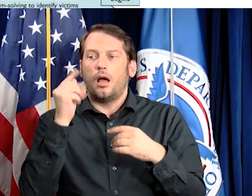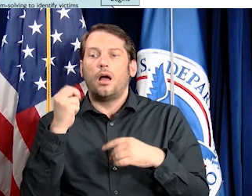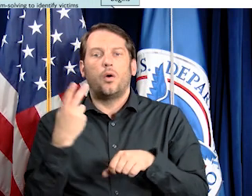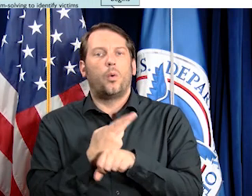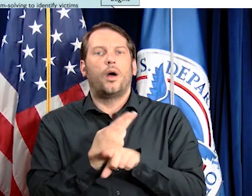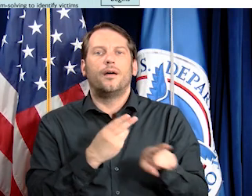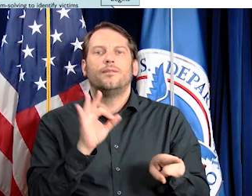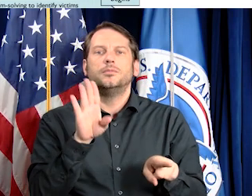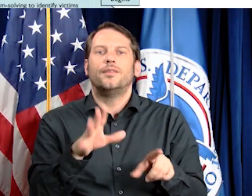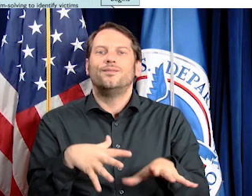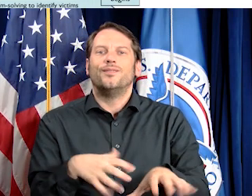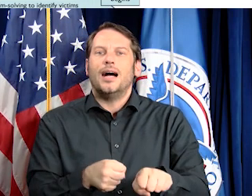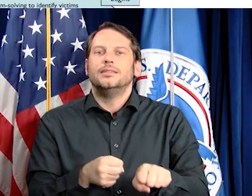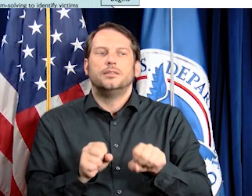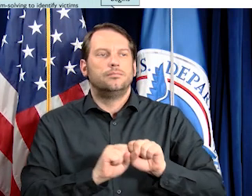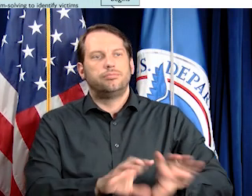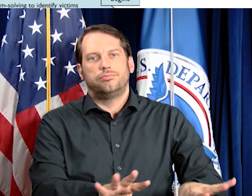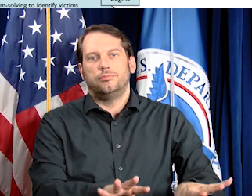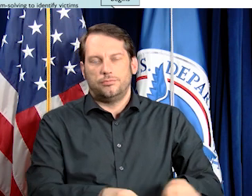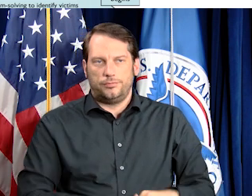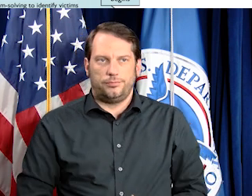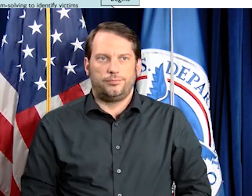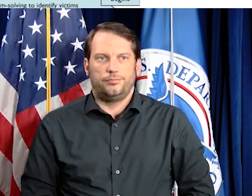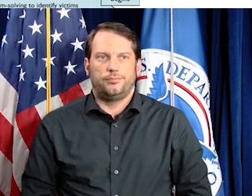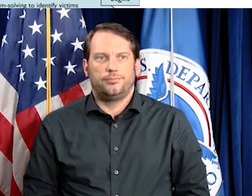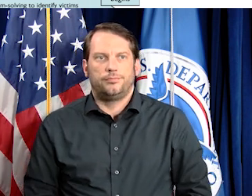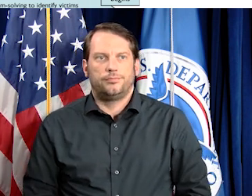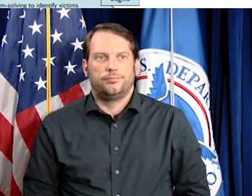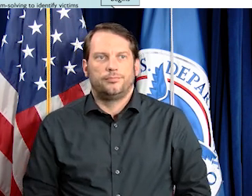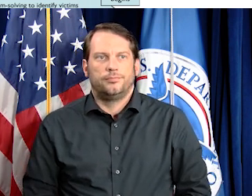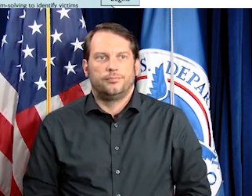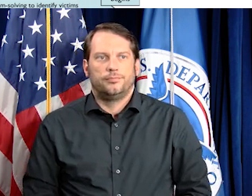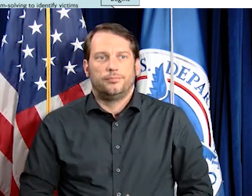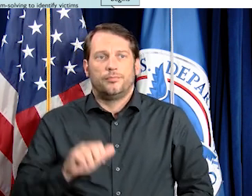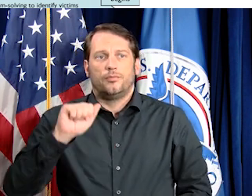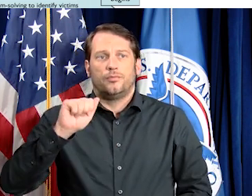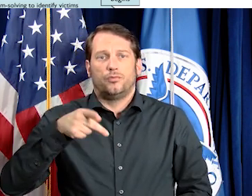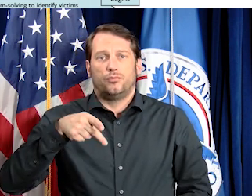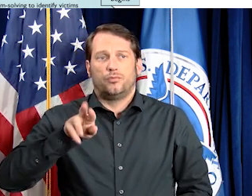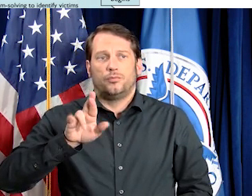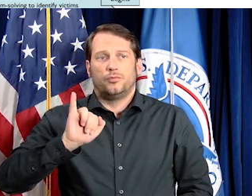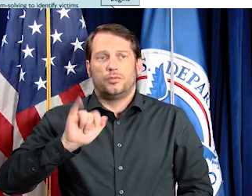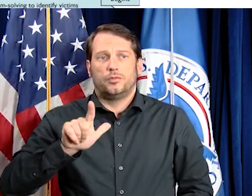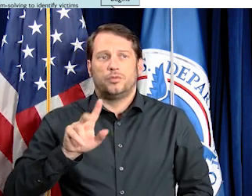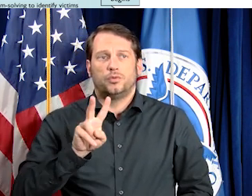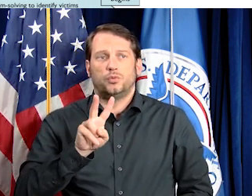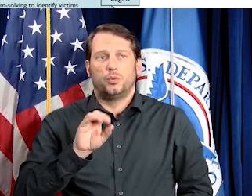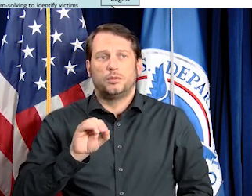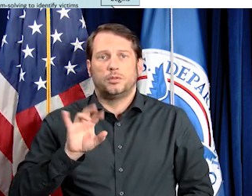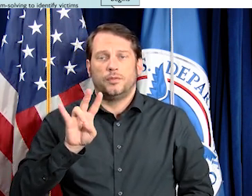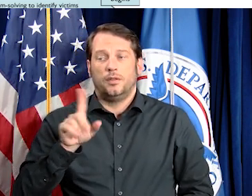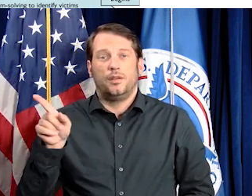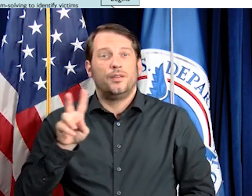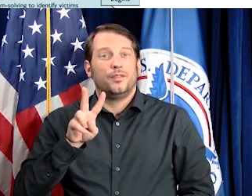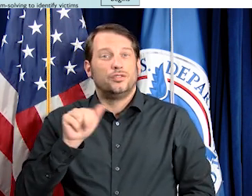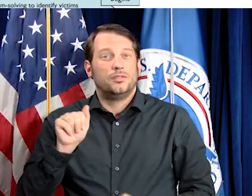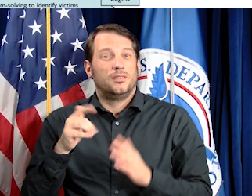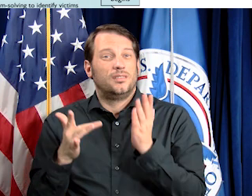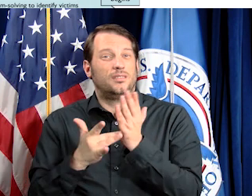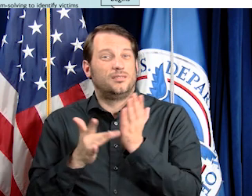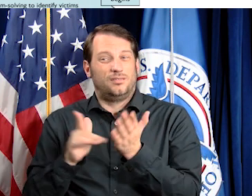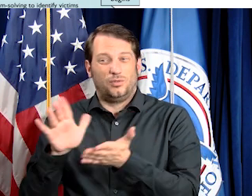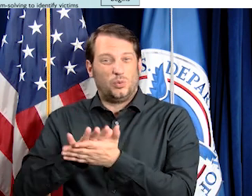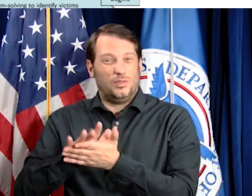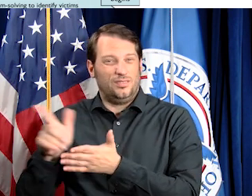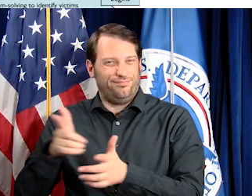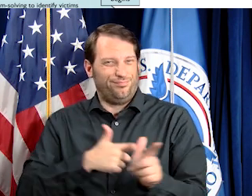our research group, Connective IT, also known as Project EPIC, first responded to was the Virginia Tech shooting in 2007. So